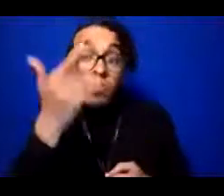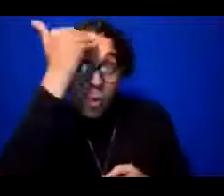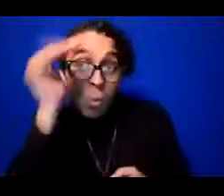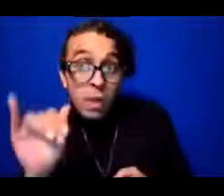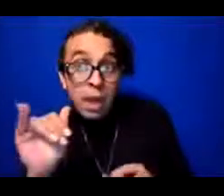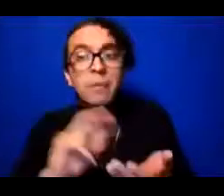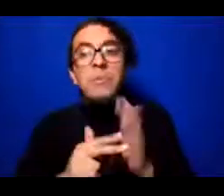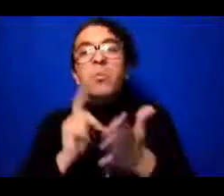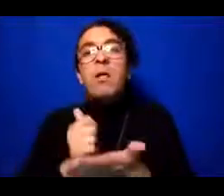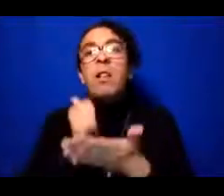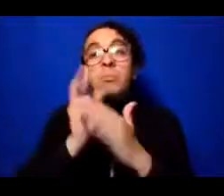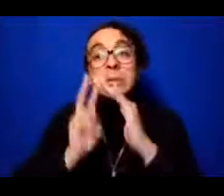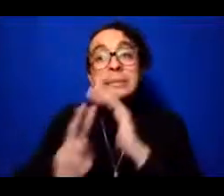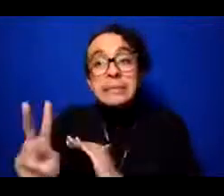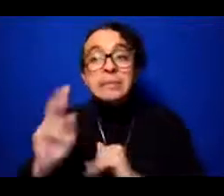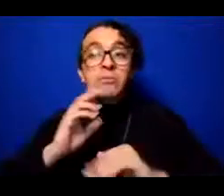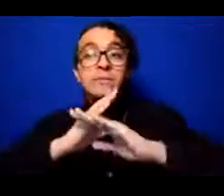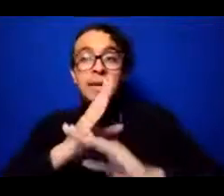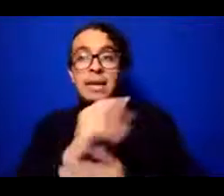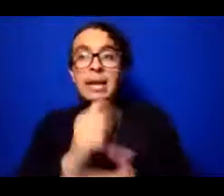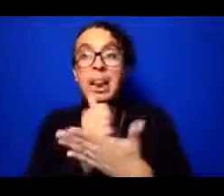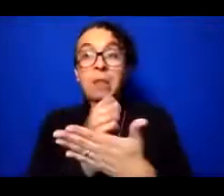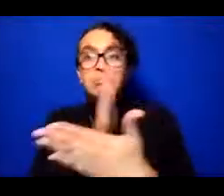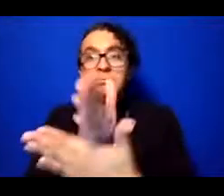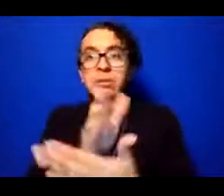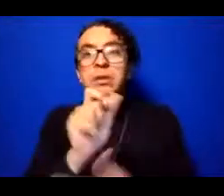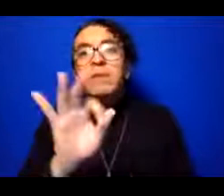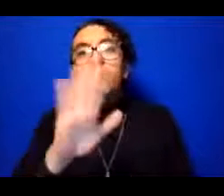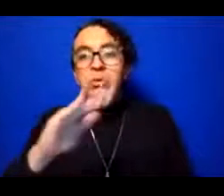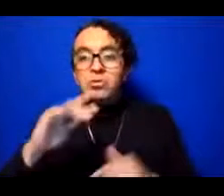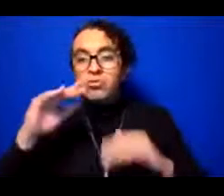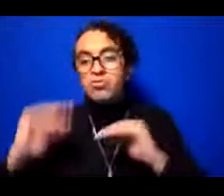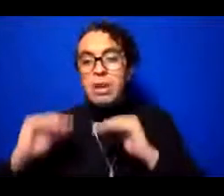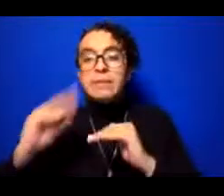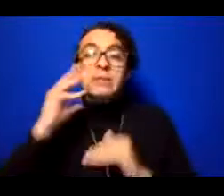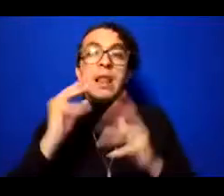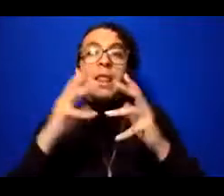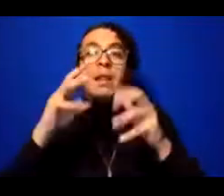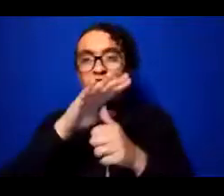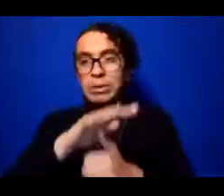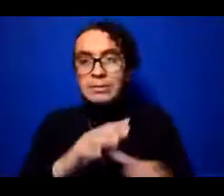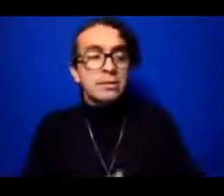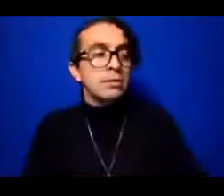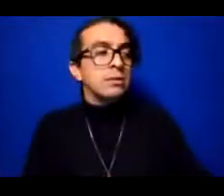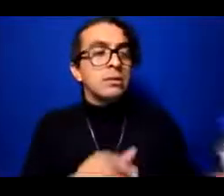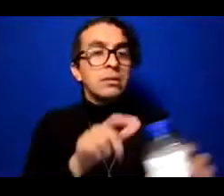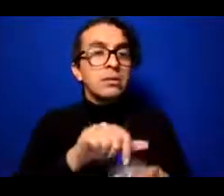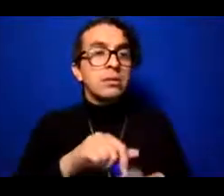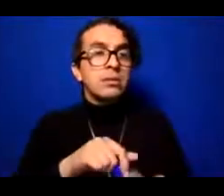predict, prevent, and maybe help intervene if your child is undergoing a lot of stress.